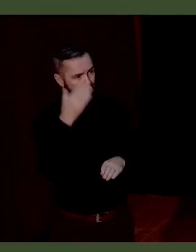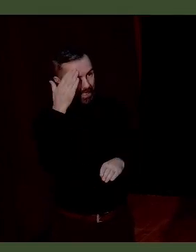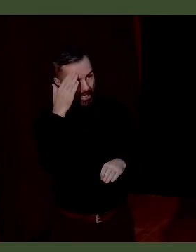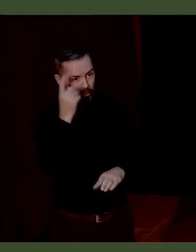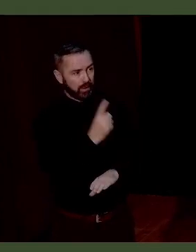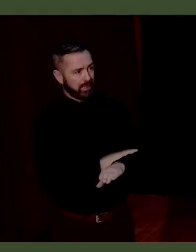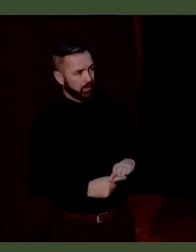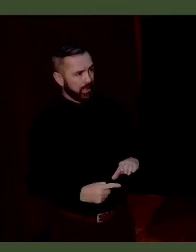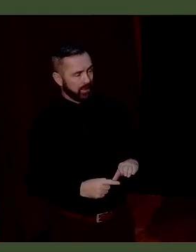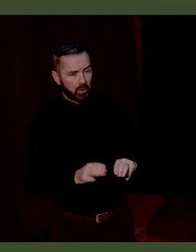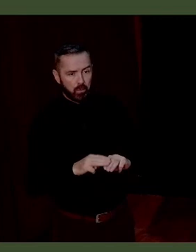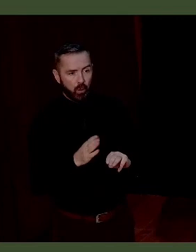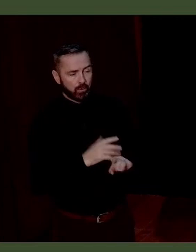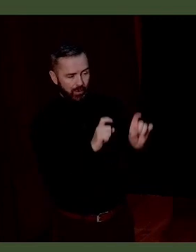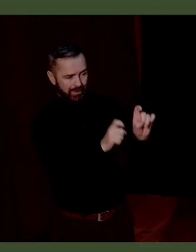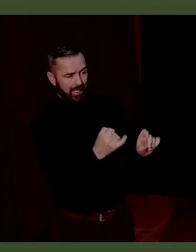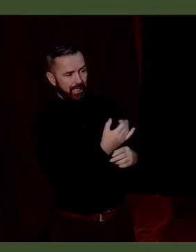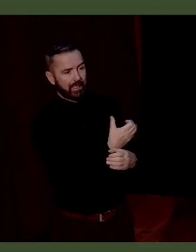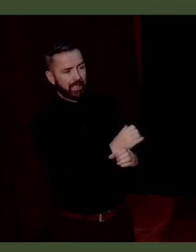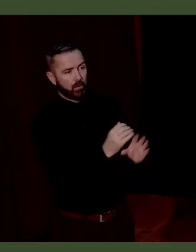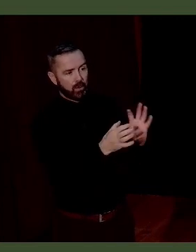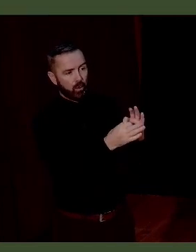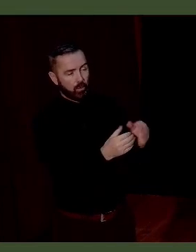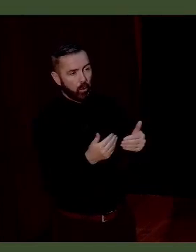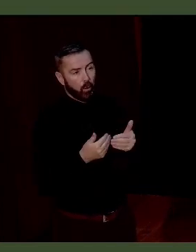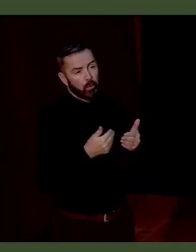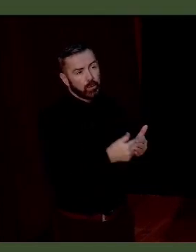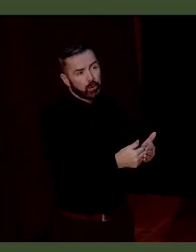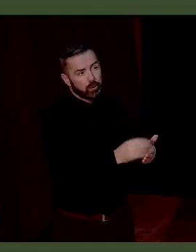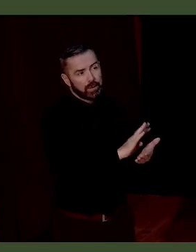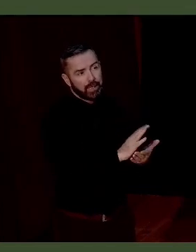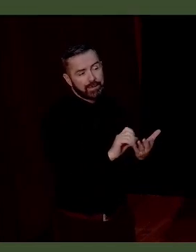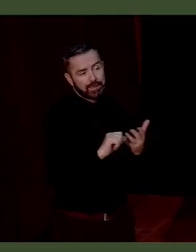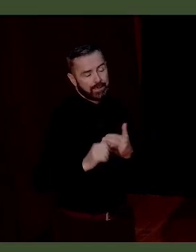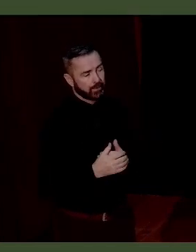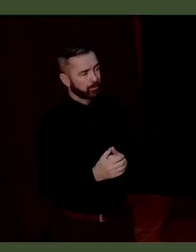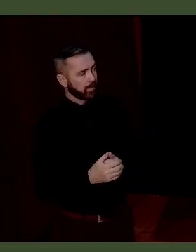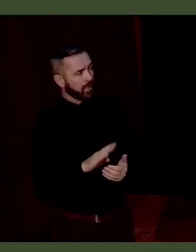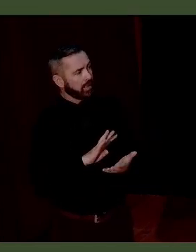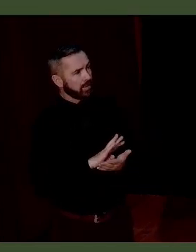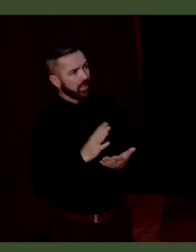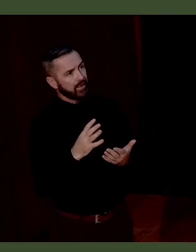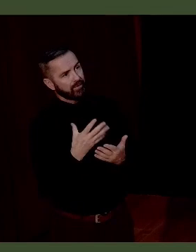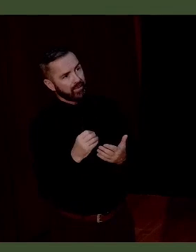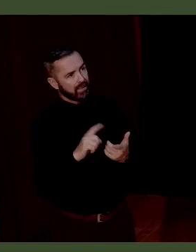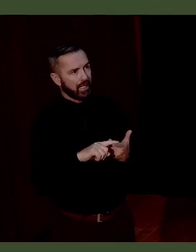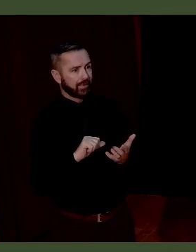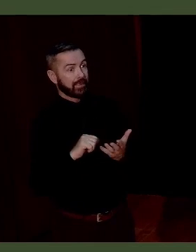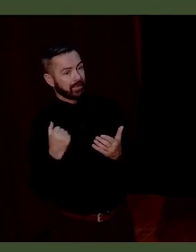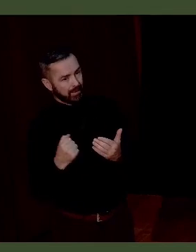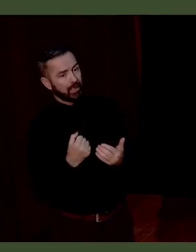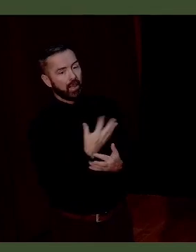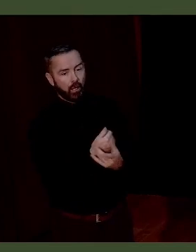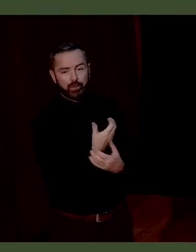neglected adults and children remained in the county homes well into the 1960s. In the 1950s and even the 1960s, many